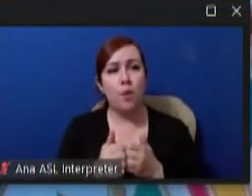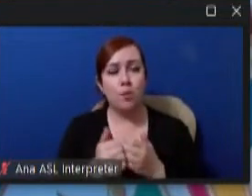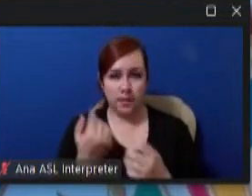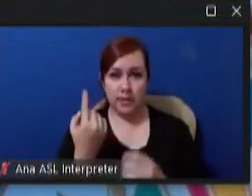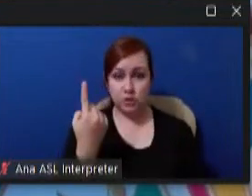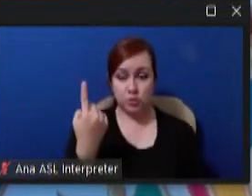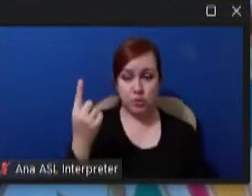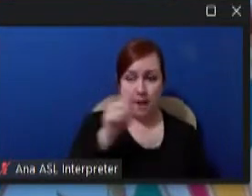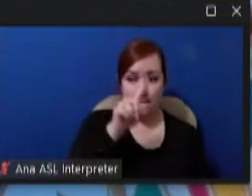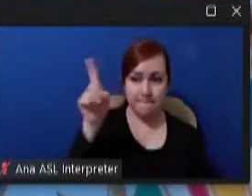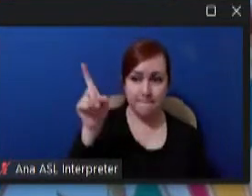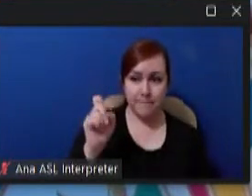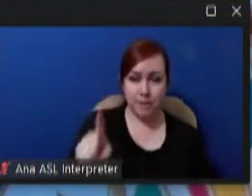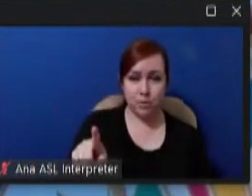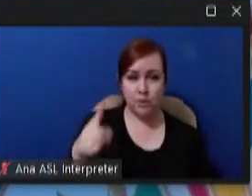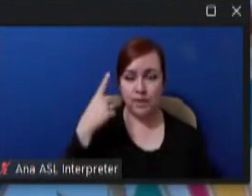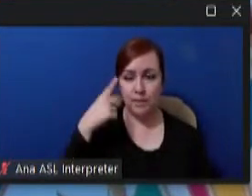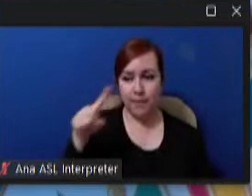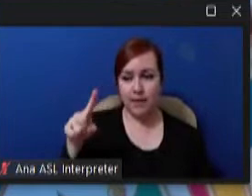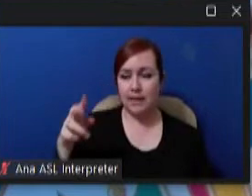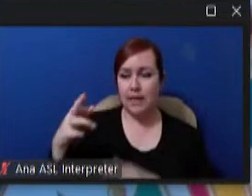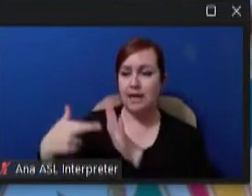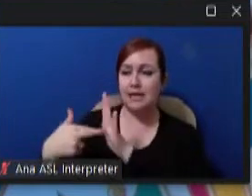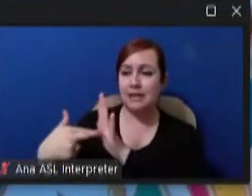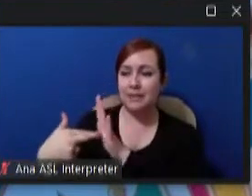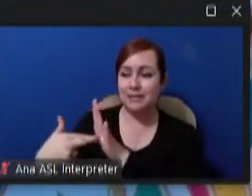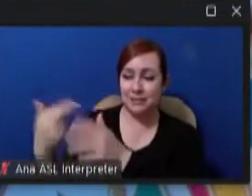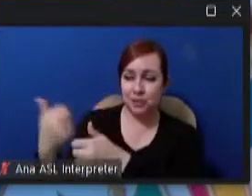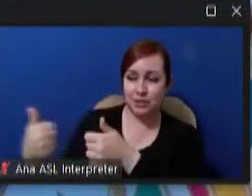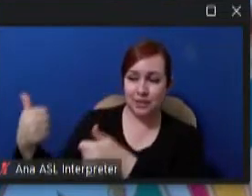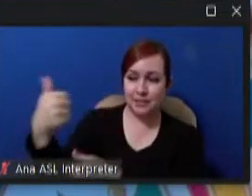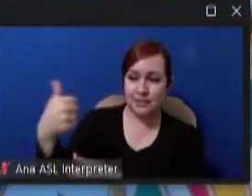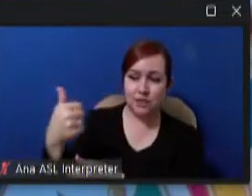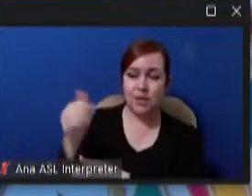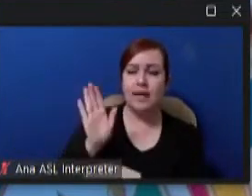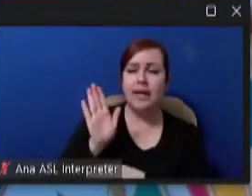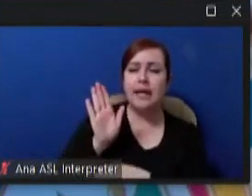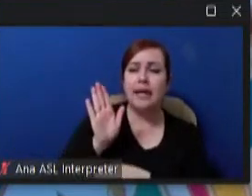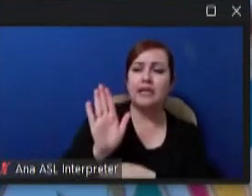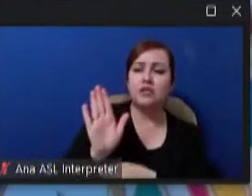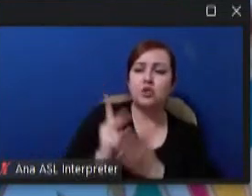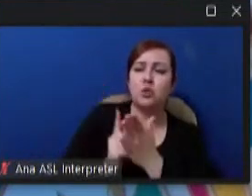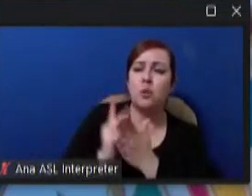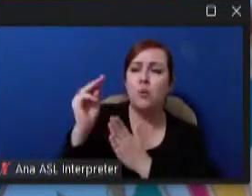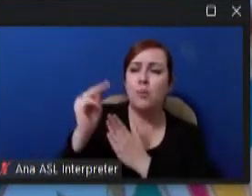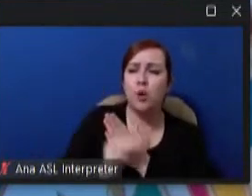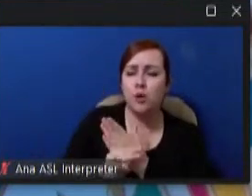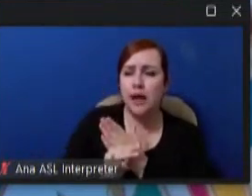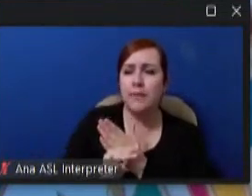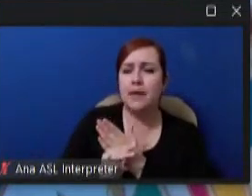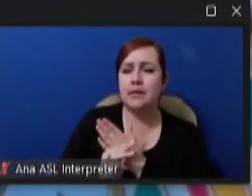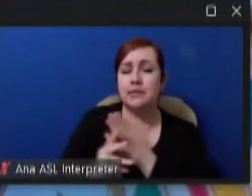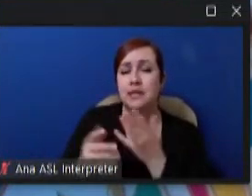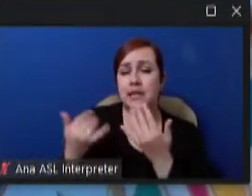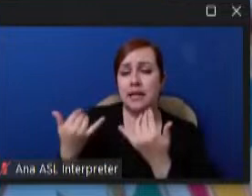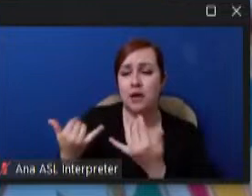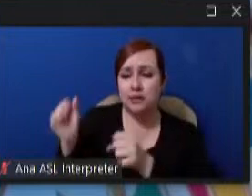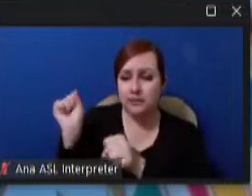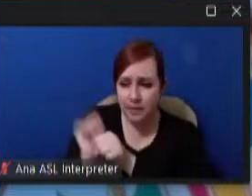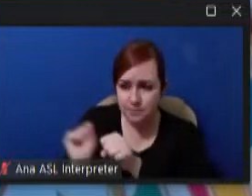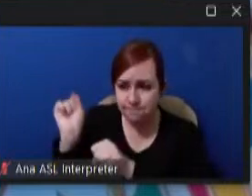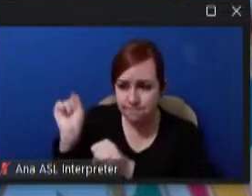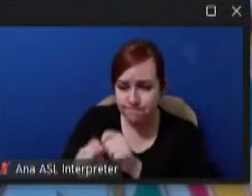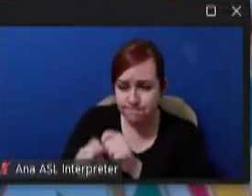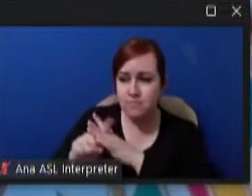significant here, and this is a question that I will pose to the distinguished delegation from the state. In